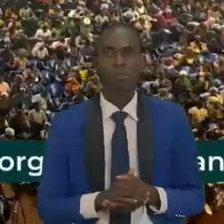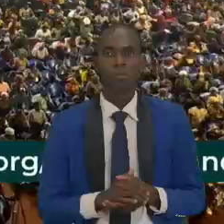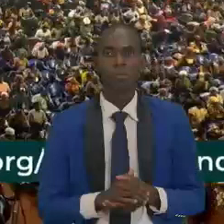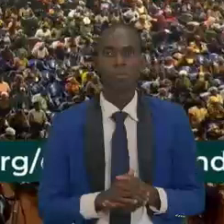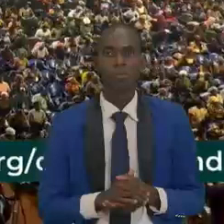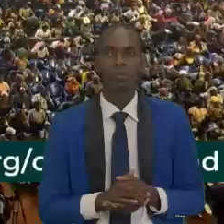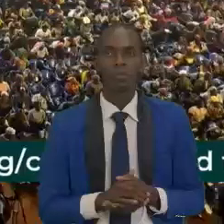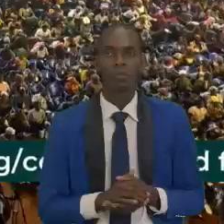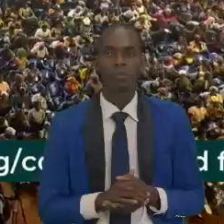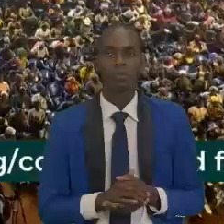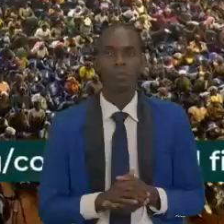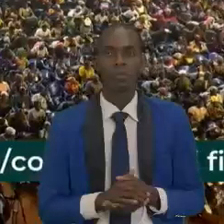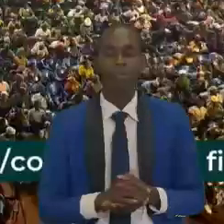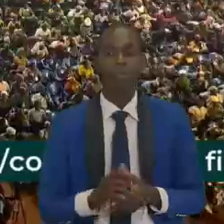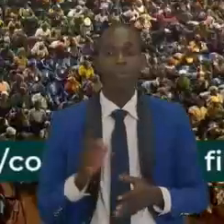If it is done,